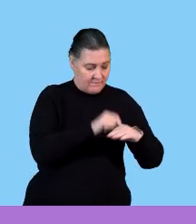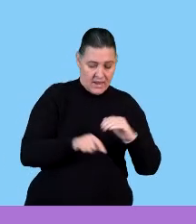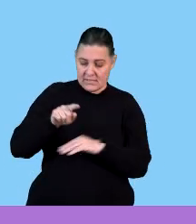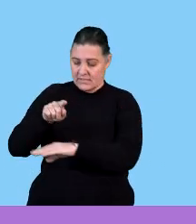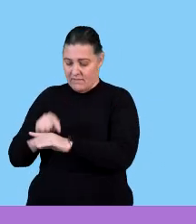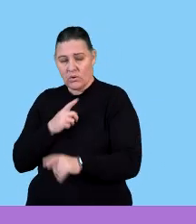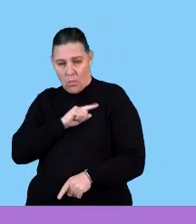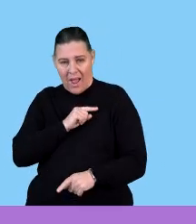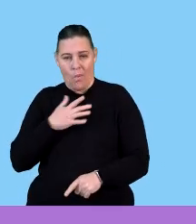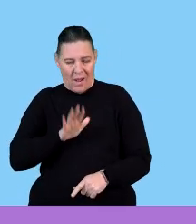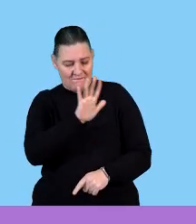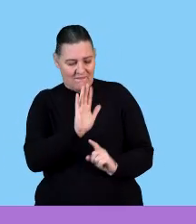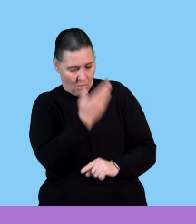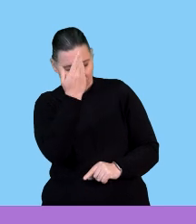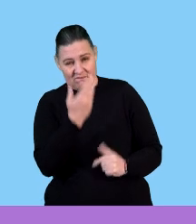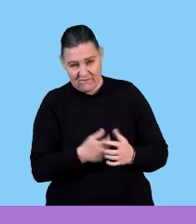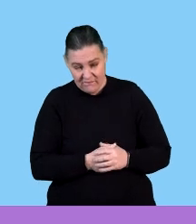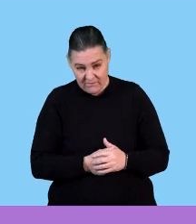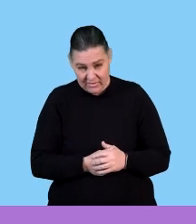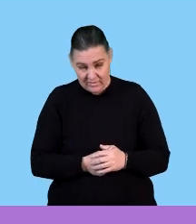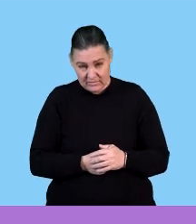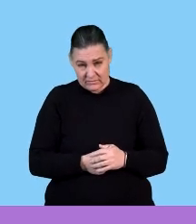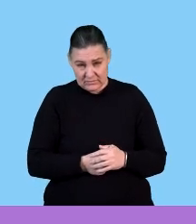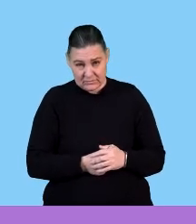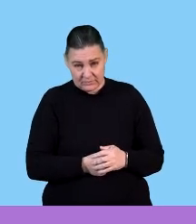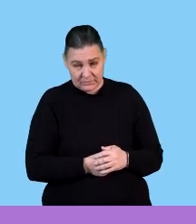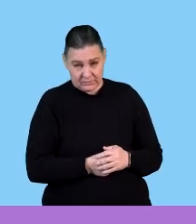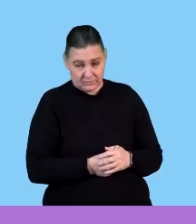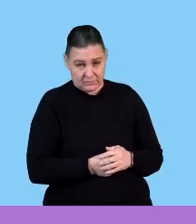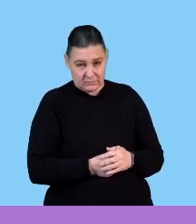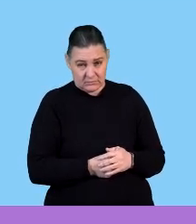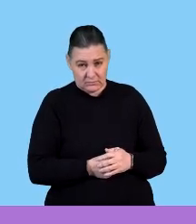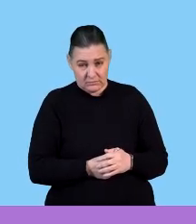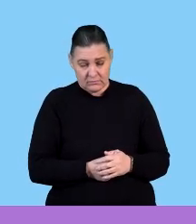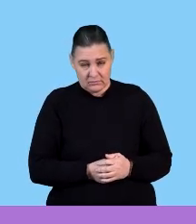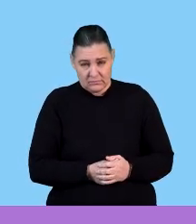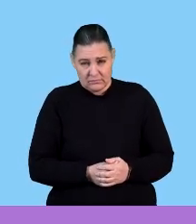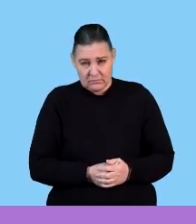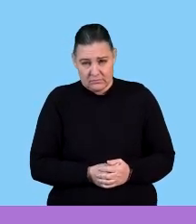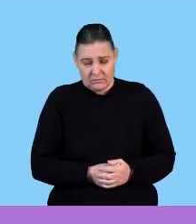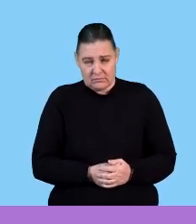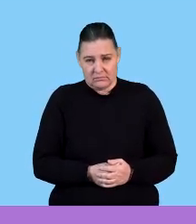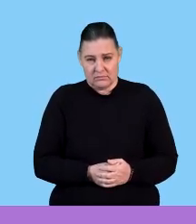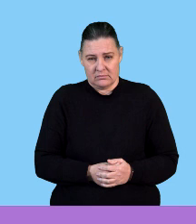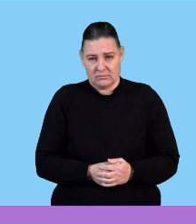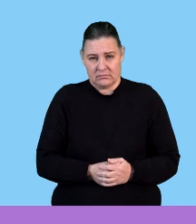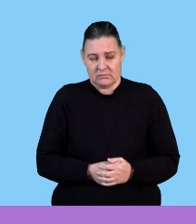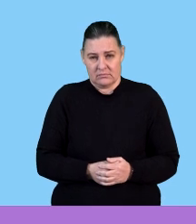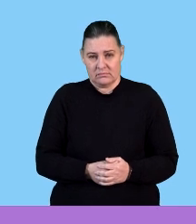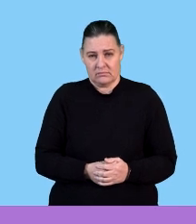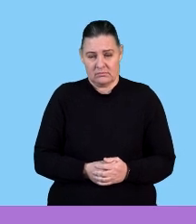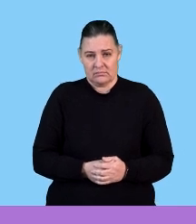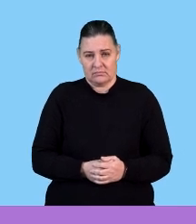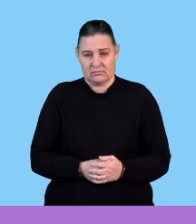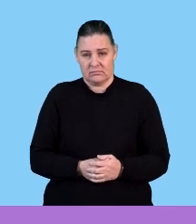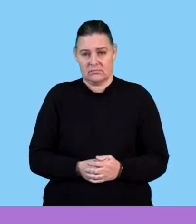So 5 divided by 5. Just take this out of the way so it looks a little bit better. And